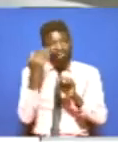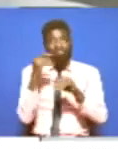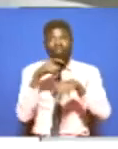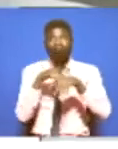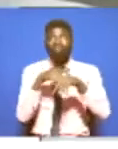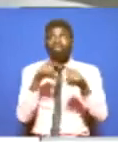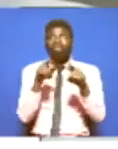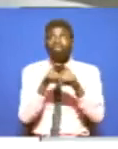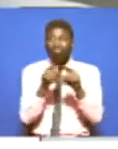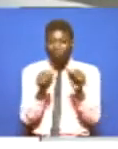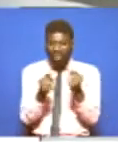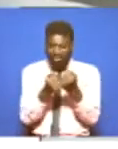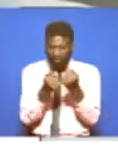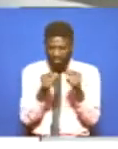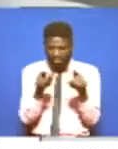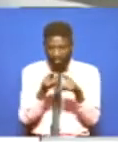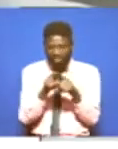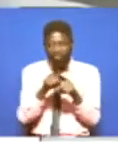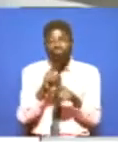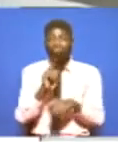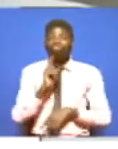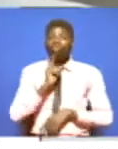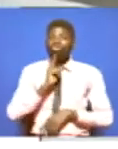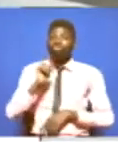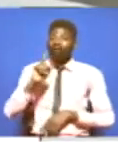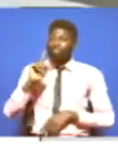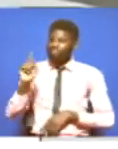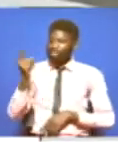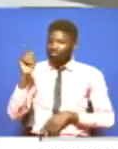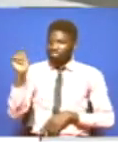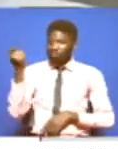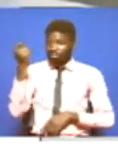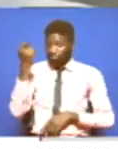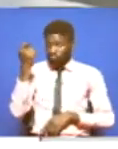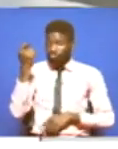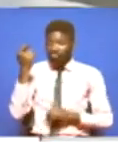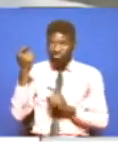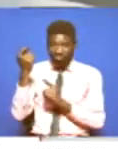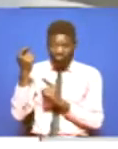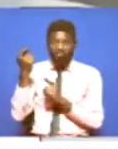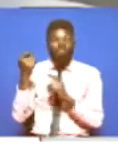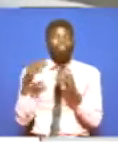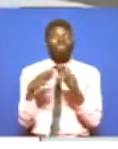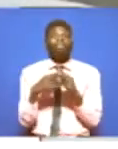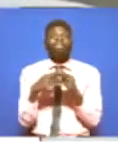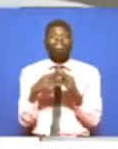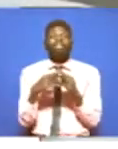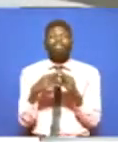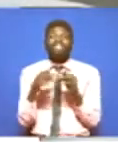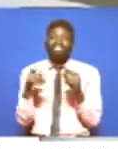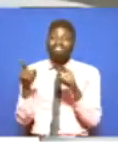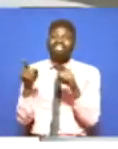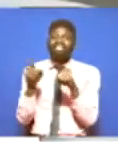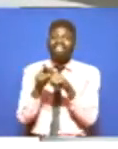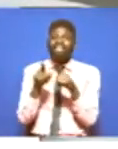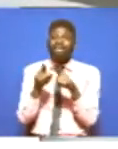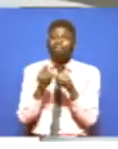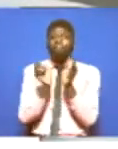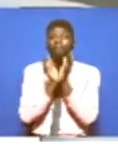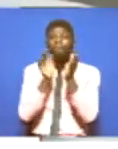there, Jomo Kenyatta, the first president of the Republic of Kenya, and disappeared from the